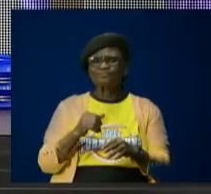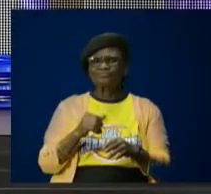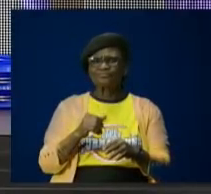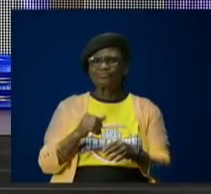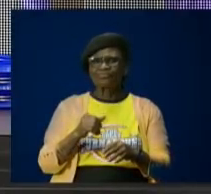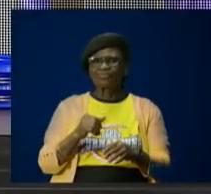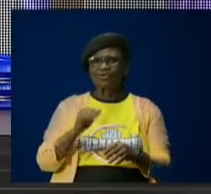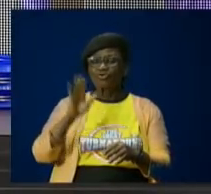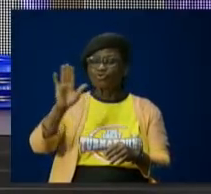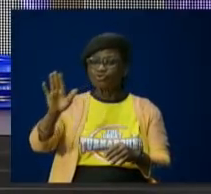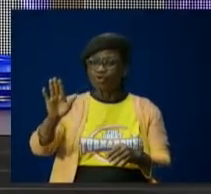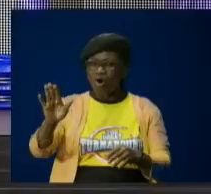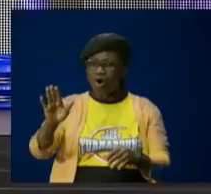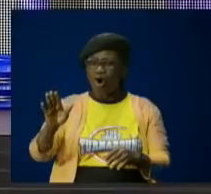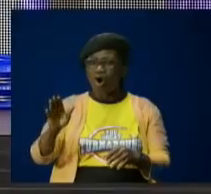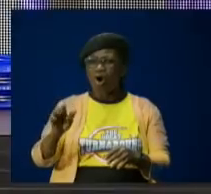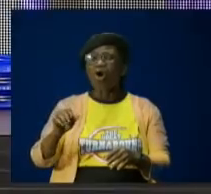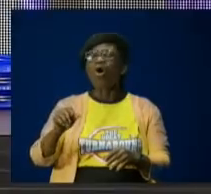your potential.